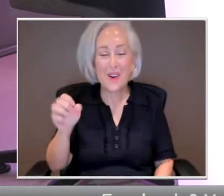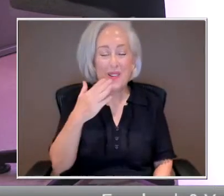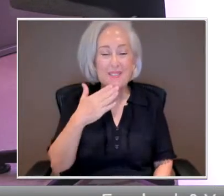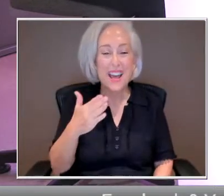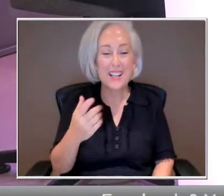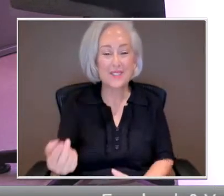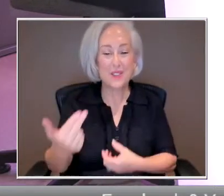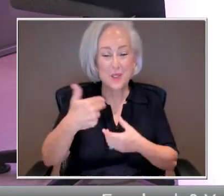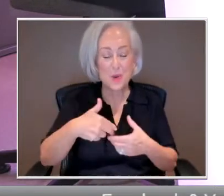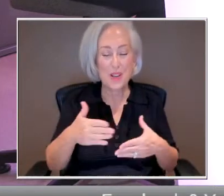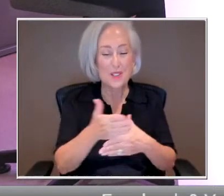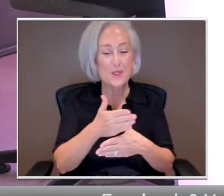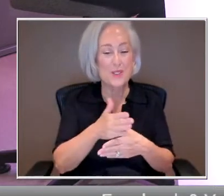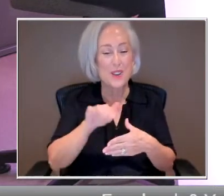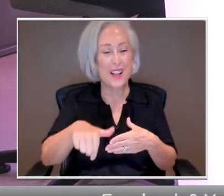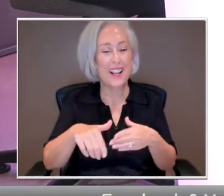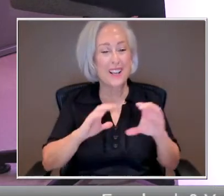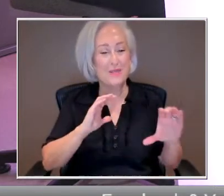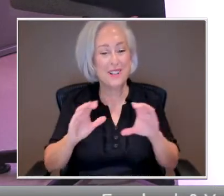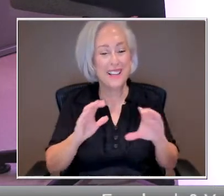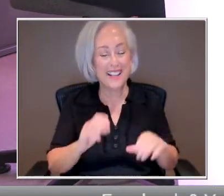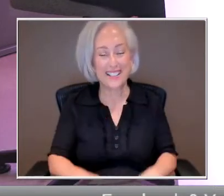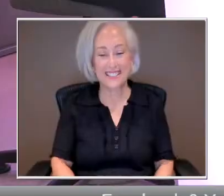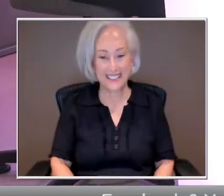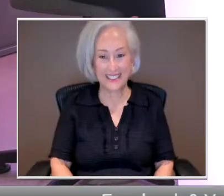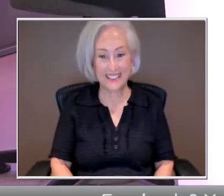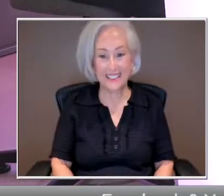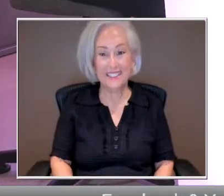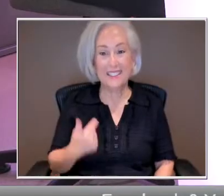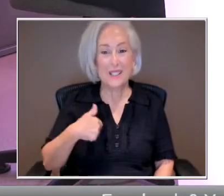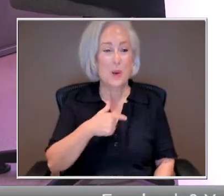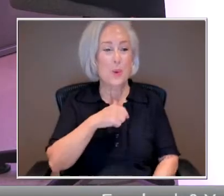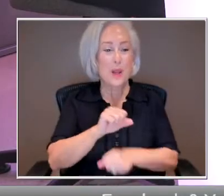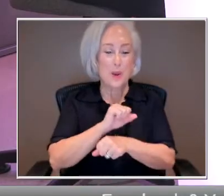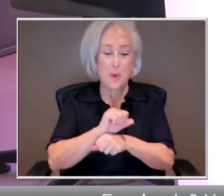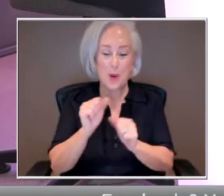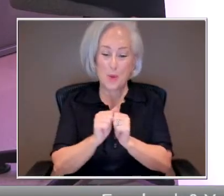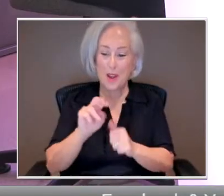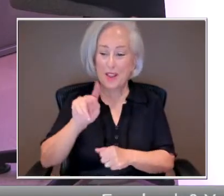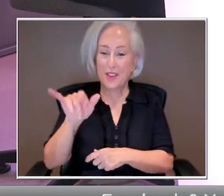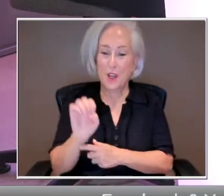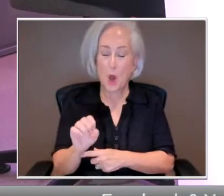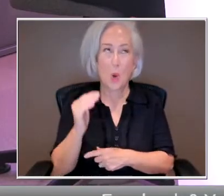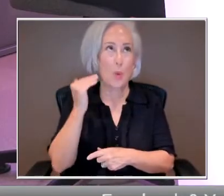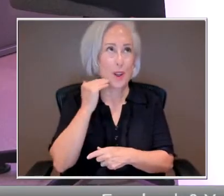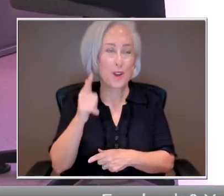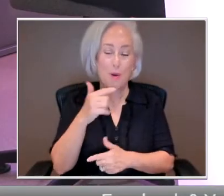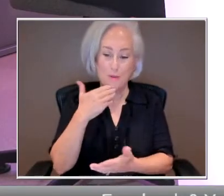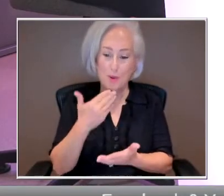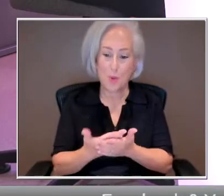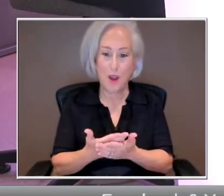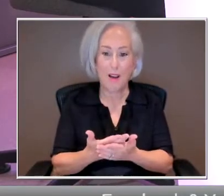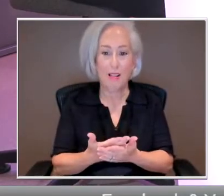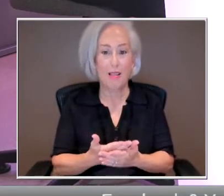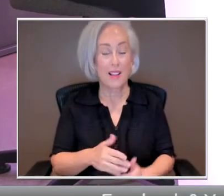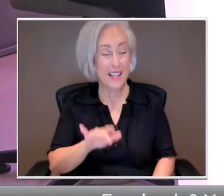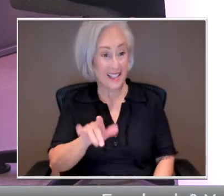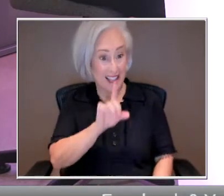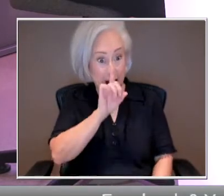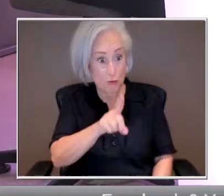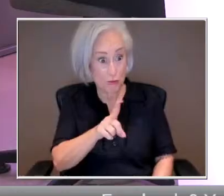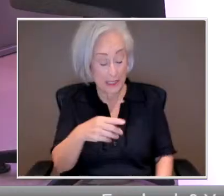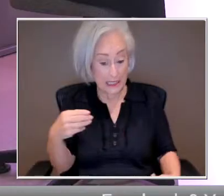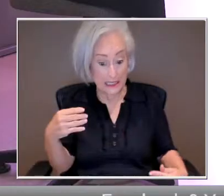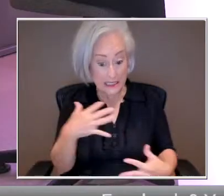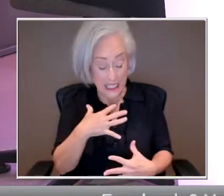conversation. We also work with Nicole, so we know her so well. And this was really scary when that happened to you. I